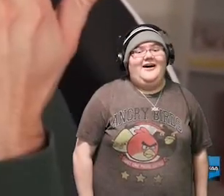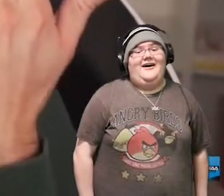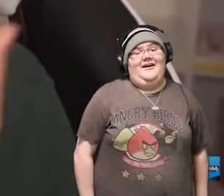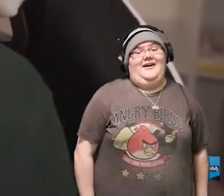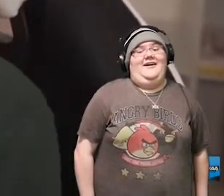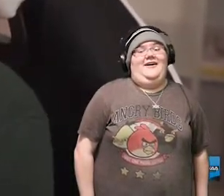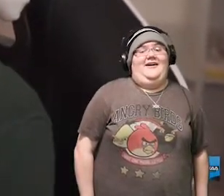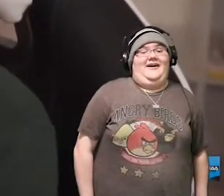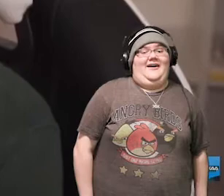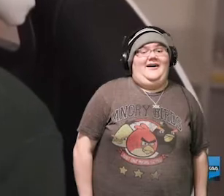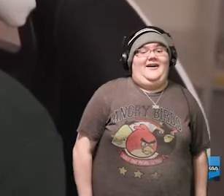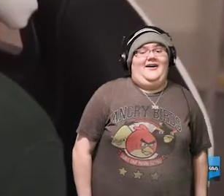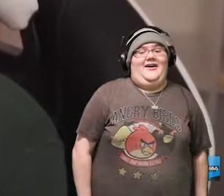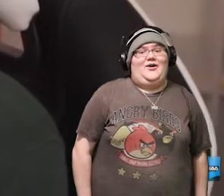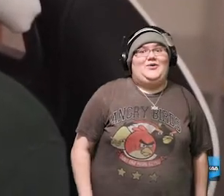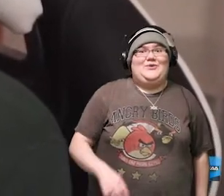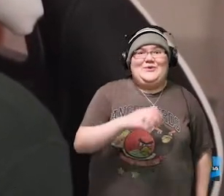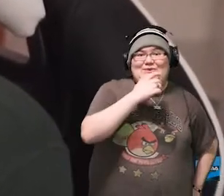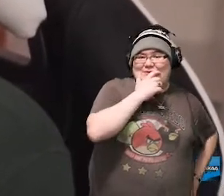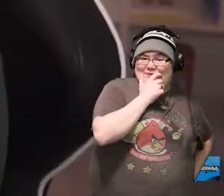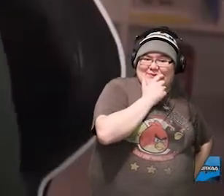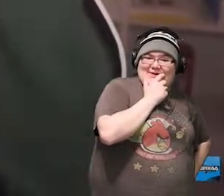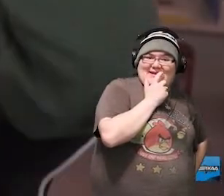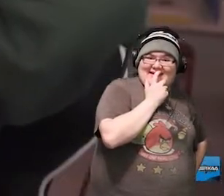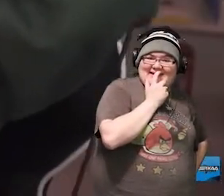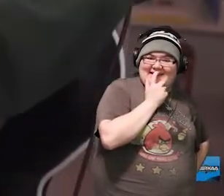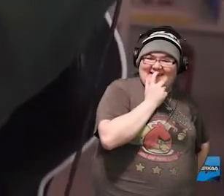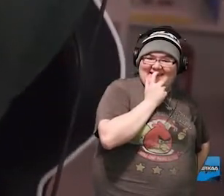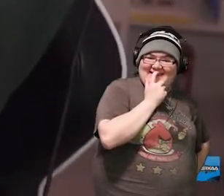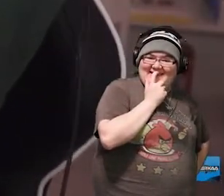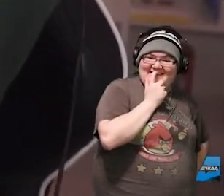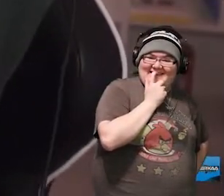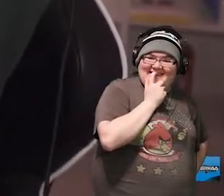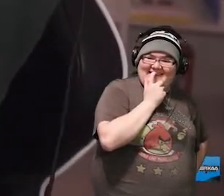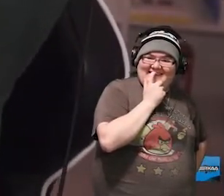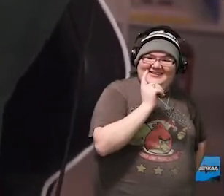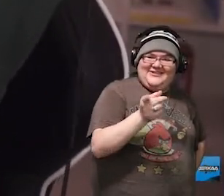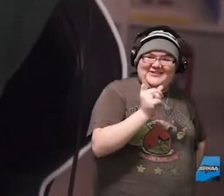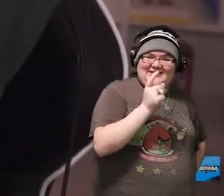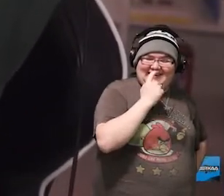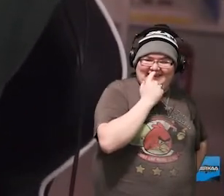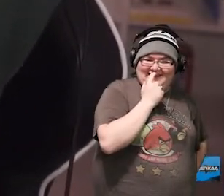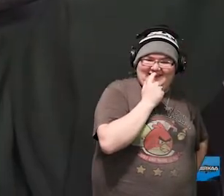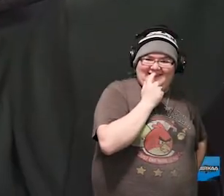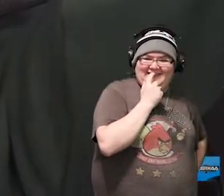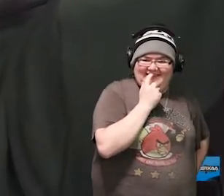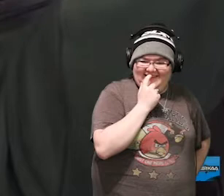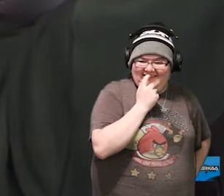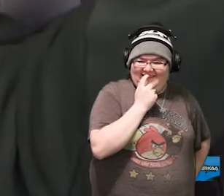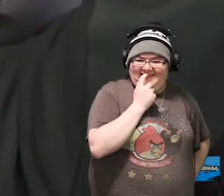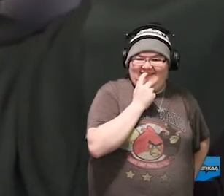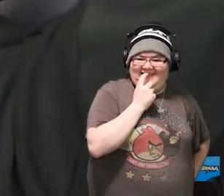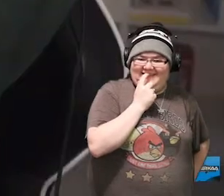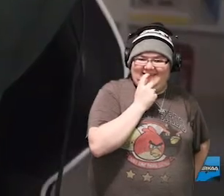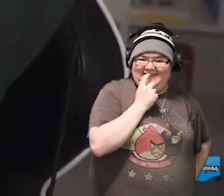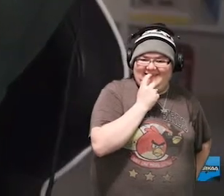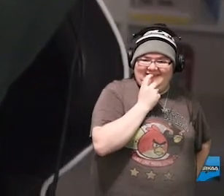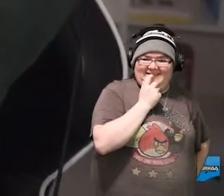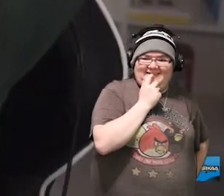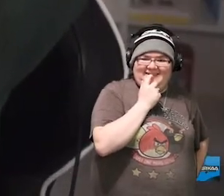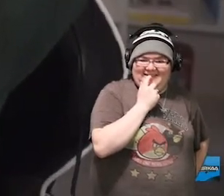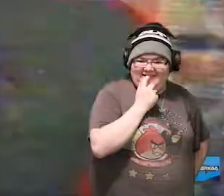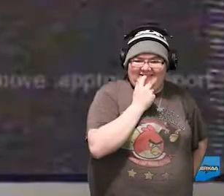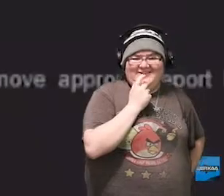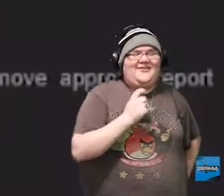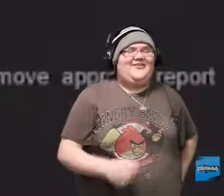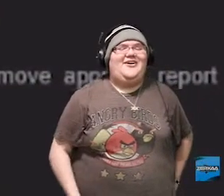there's grey hairs growing, but maybe if I go fully grey, leave the beard, oh. I have a grey head. I wonder Interesting. That'll work. It could work. It could look quite good. I could be like a silver